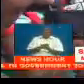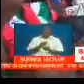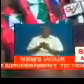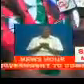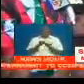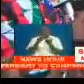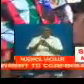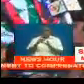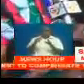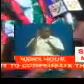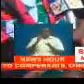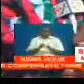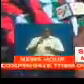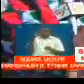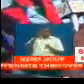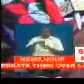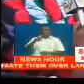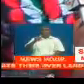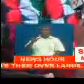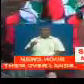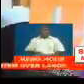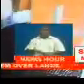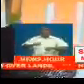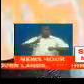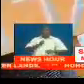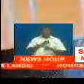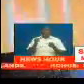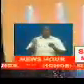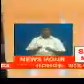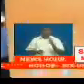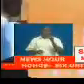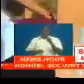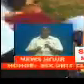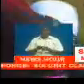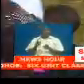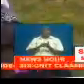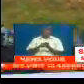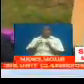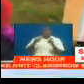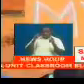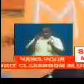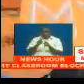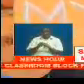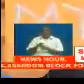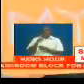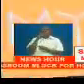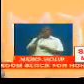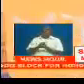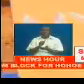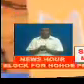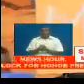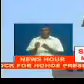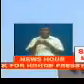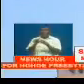a petition to the regional minister, Mr. Paul Evans Edu. The chief executive of Tuhid Media Concept, Alhaji